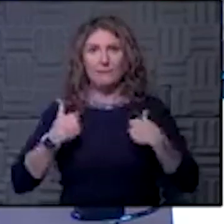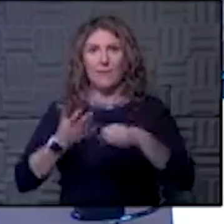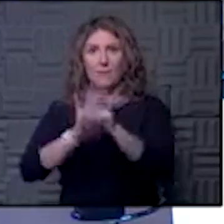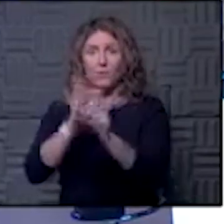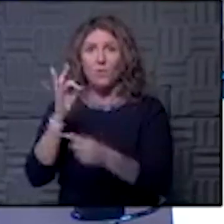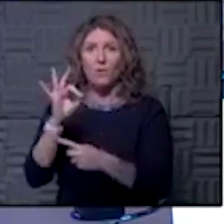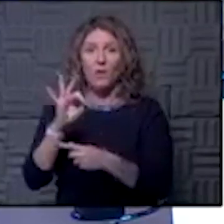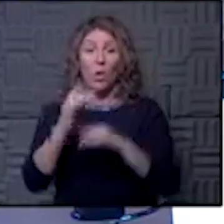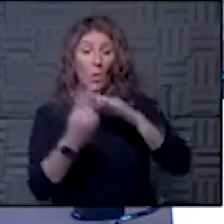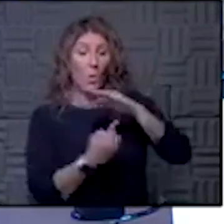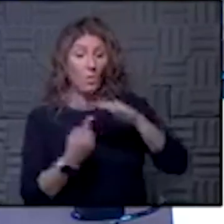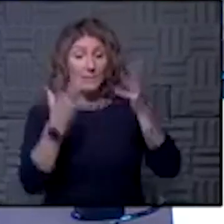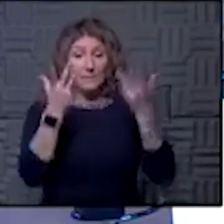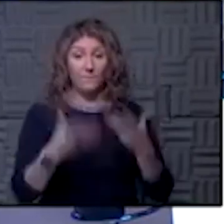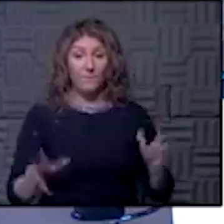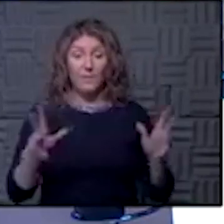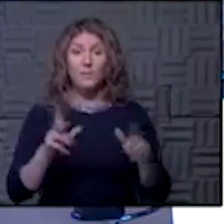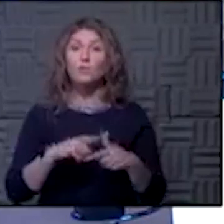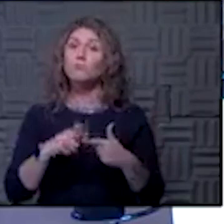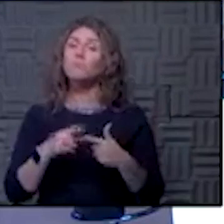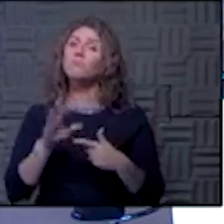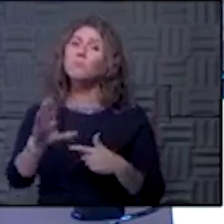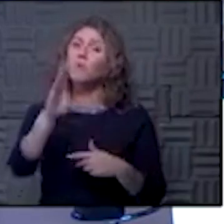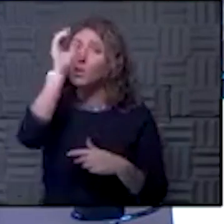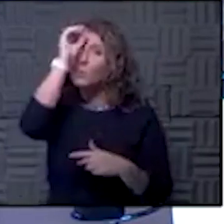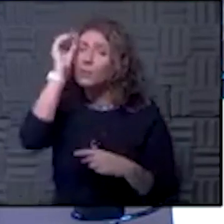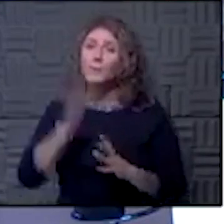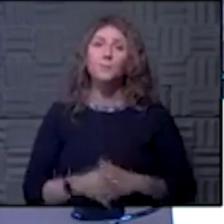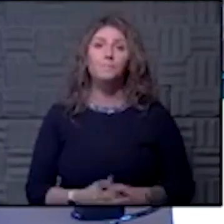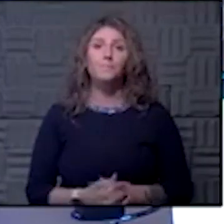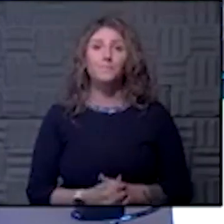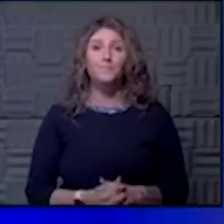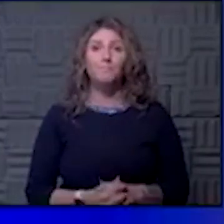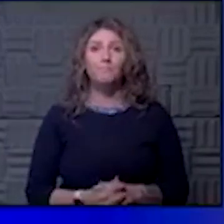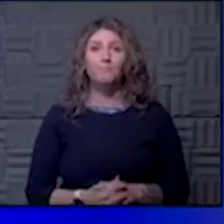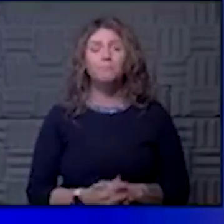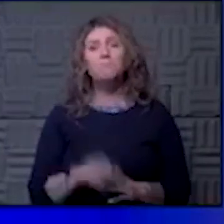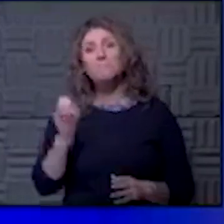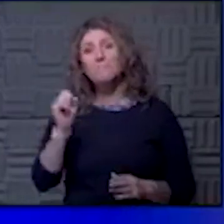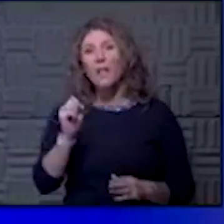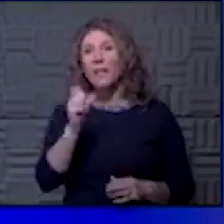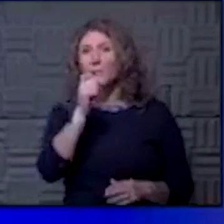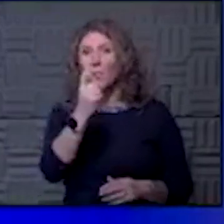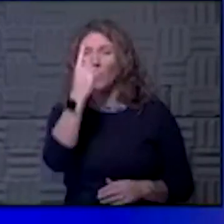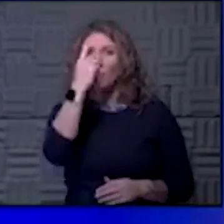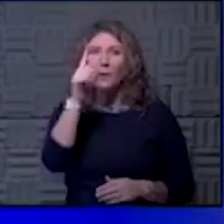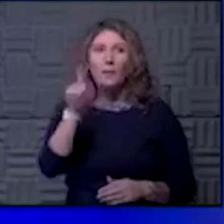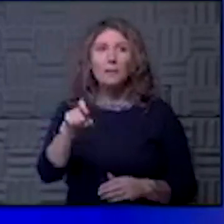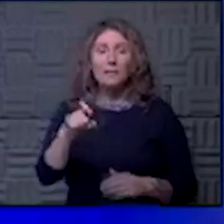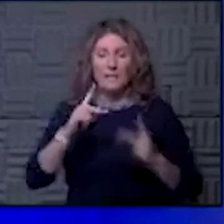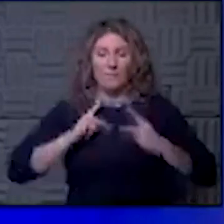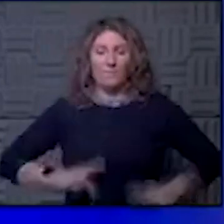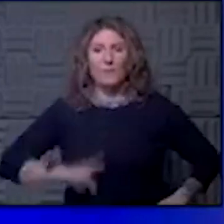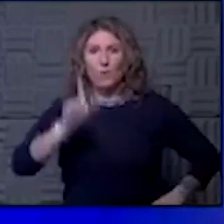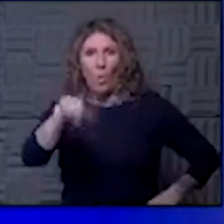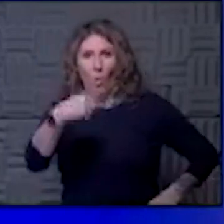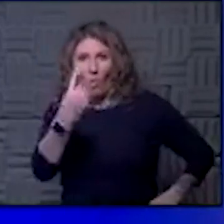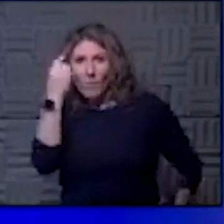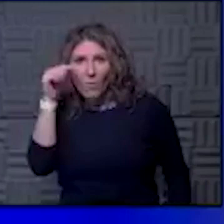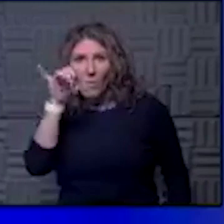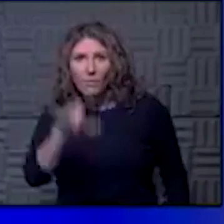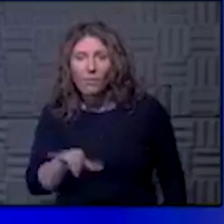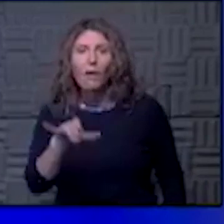That's over. Got it. Okay. So what do you think? Yeah, I don't think you need to go get a physical just for that, or